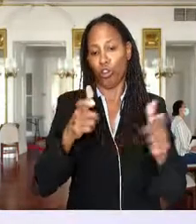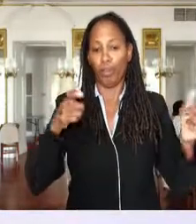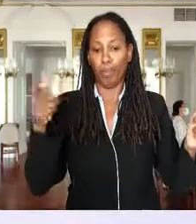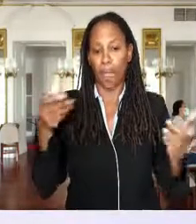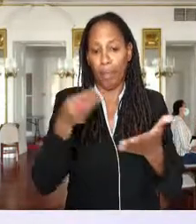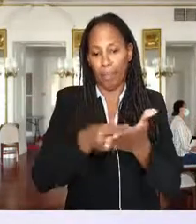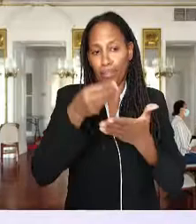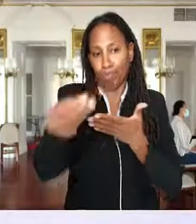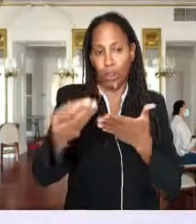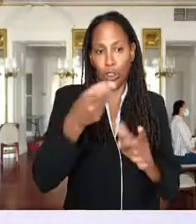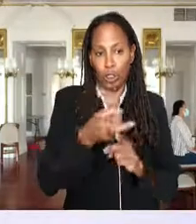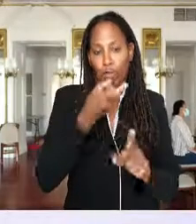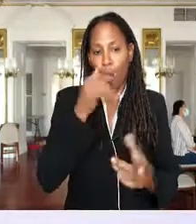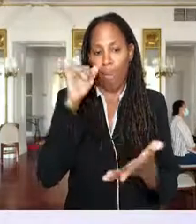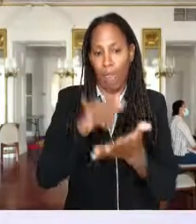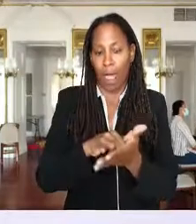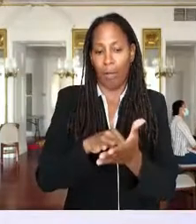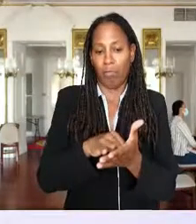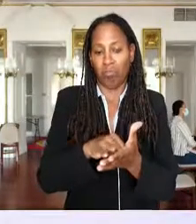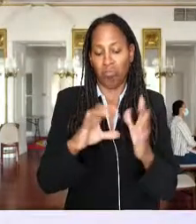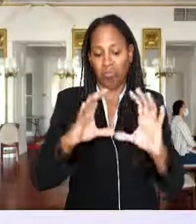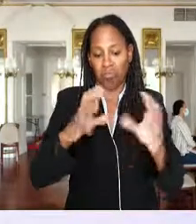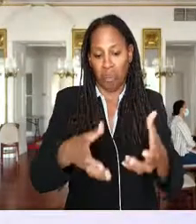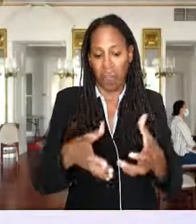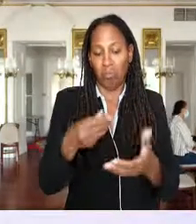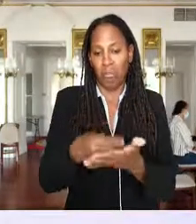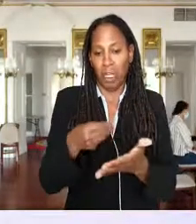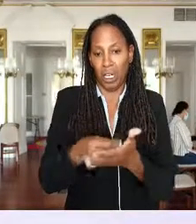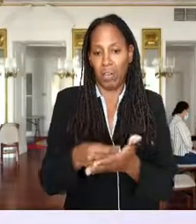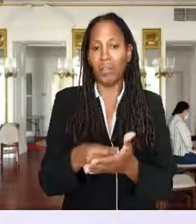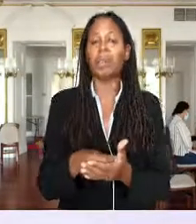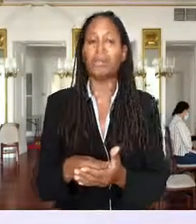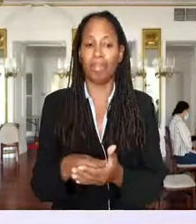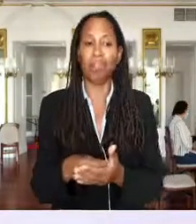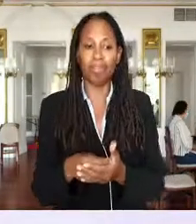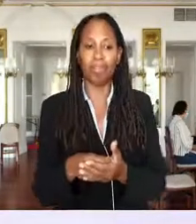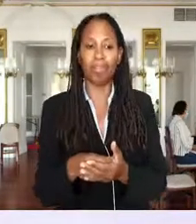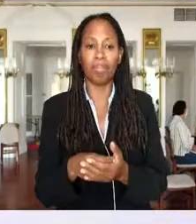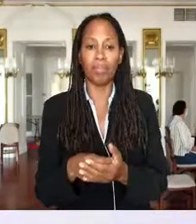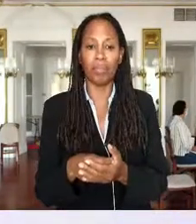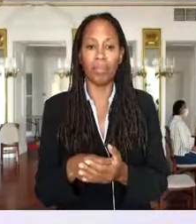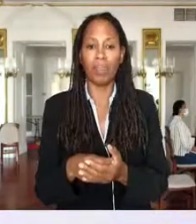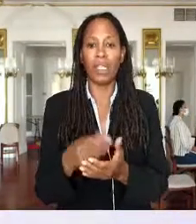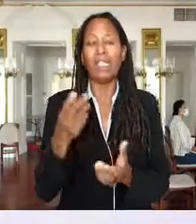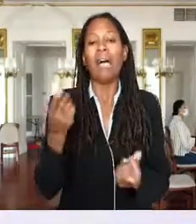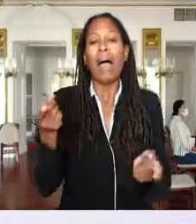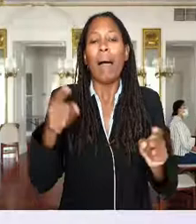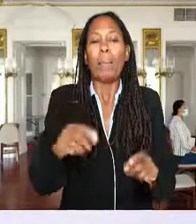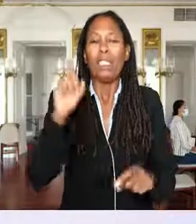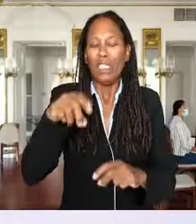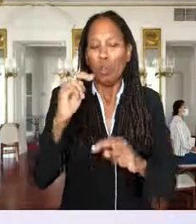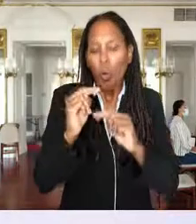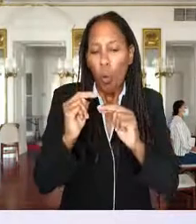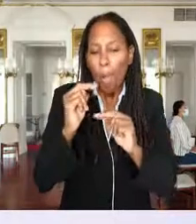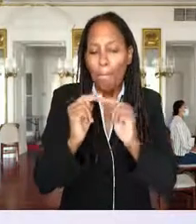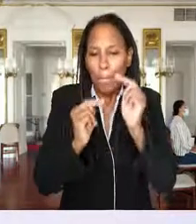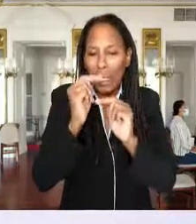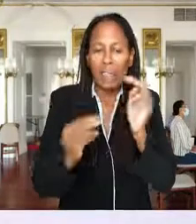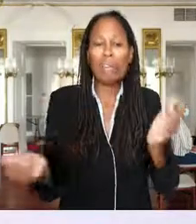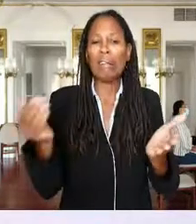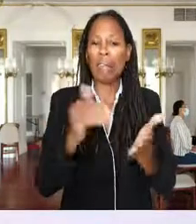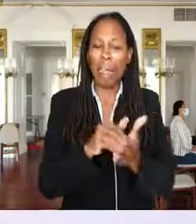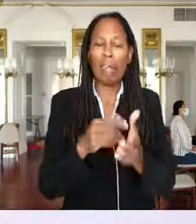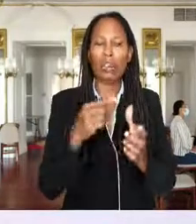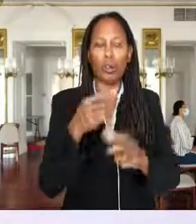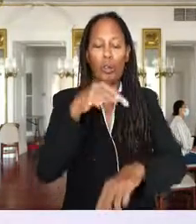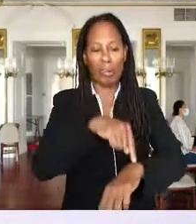DR funds that we got. Awesome. Thank you very much. Yeah, they have a delivery time in terms they have to build the engines and ship them, and then they have installation times